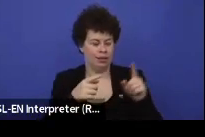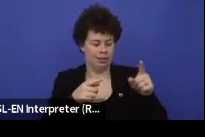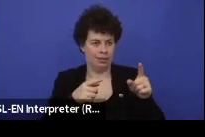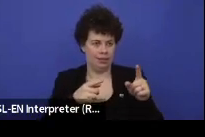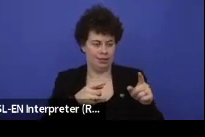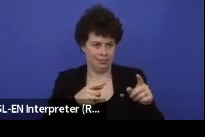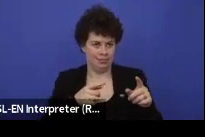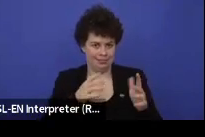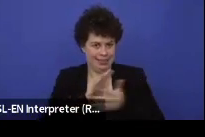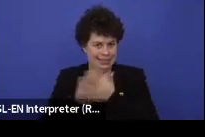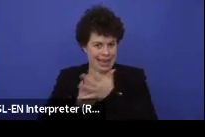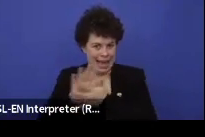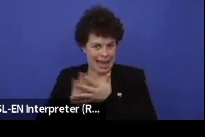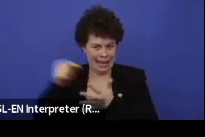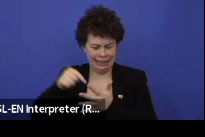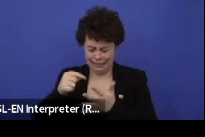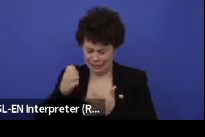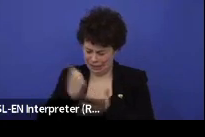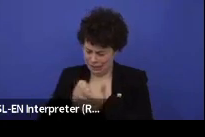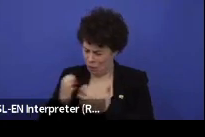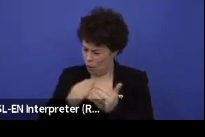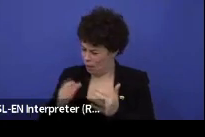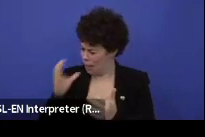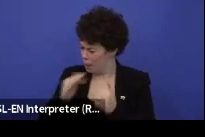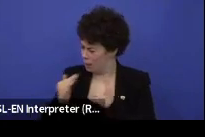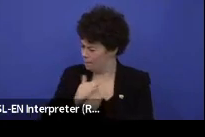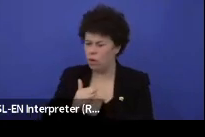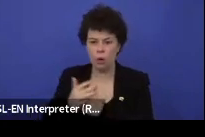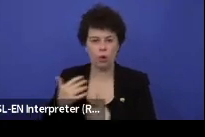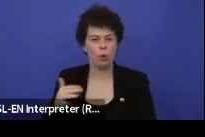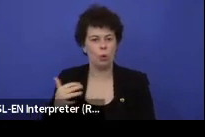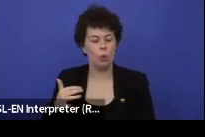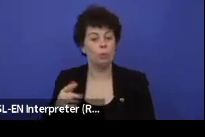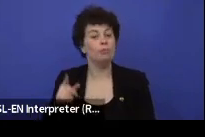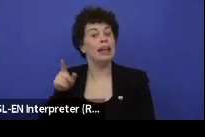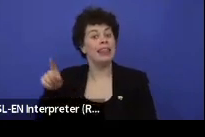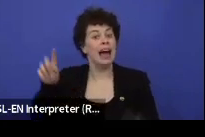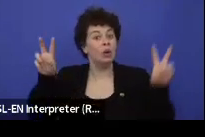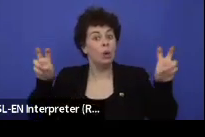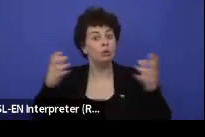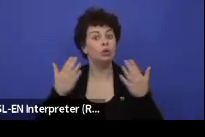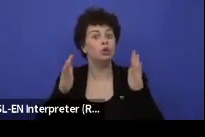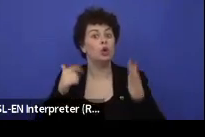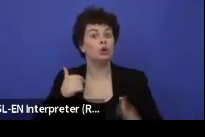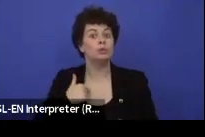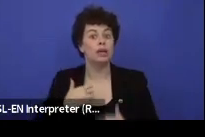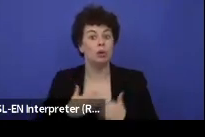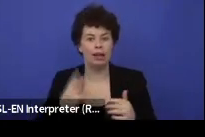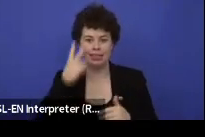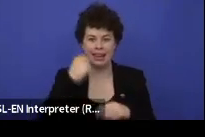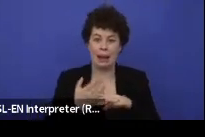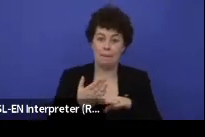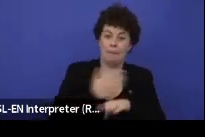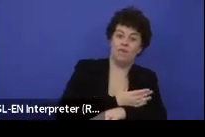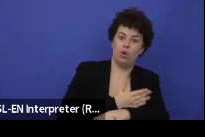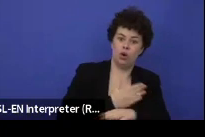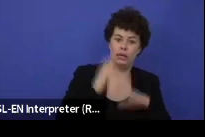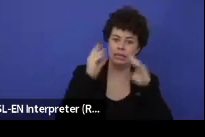then how the symptoms that she'd experienced the night before were affecting her the next day.